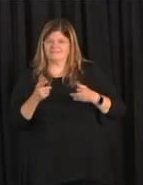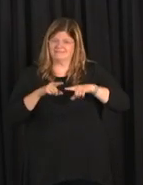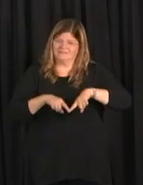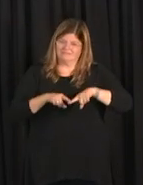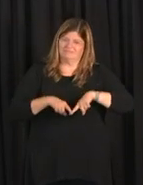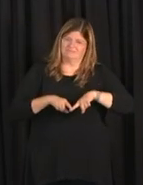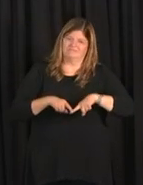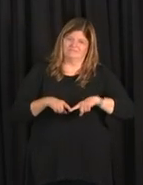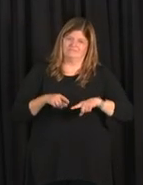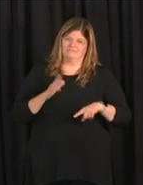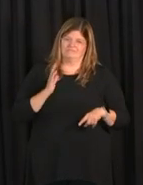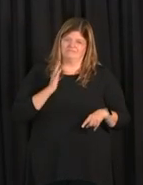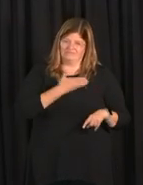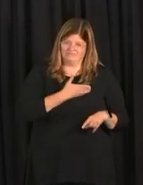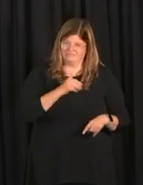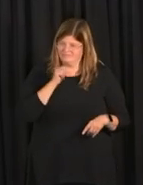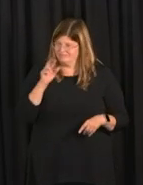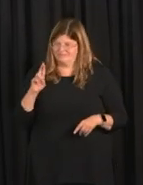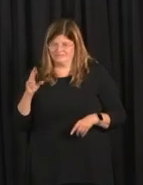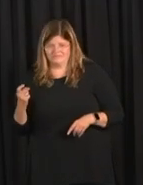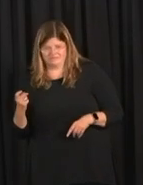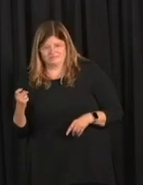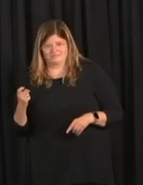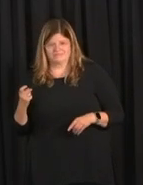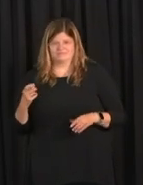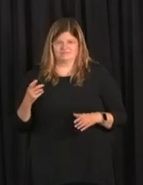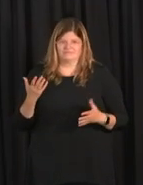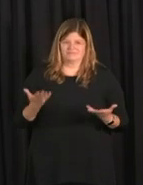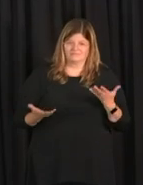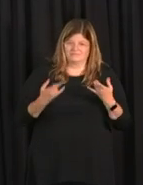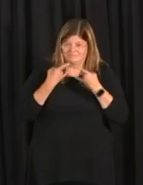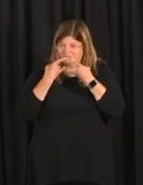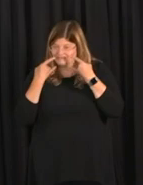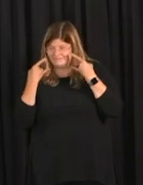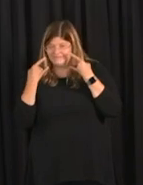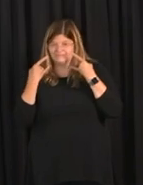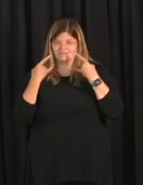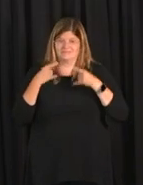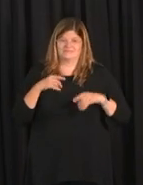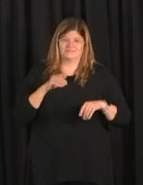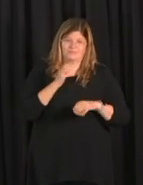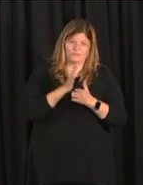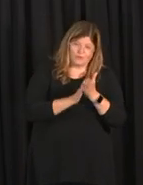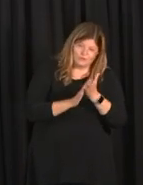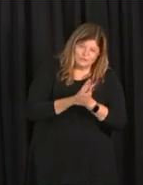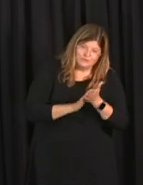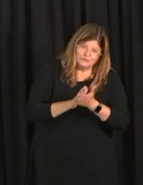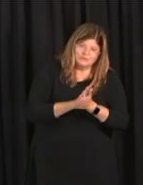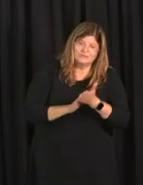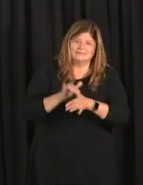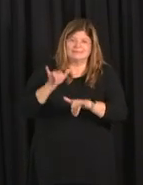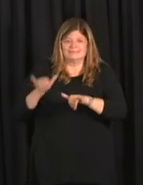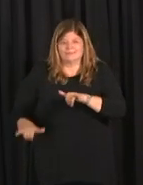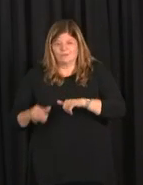on our non-pharmaceutical interventions. So wearing a mask, washing our hands, staying home when we're sick,